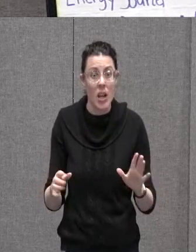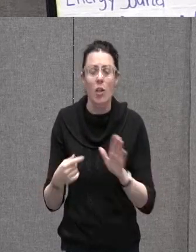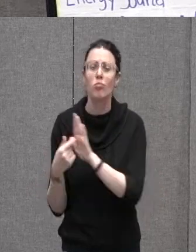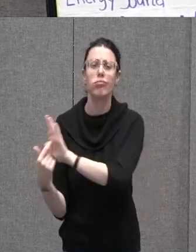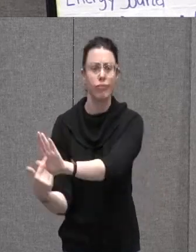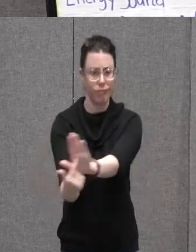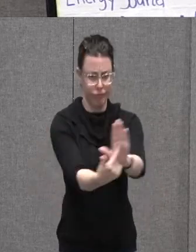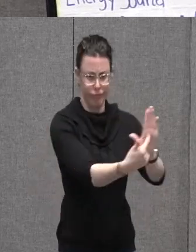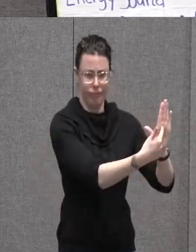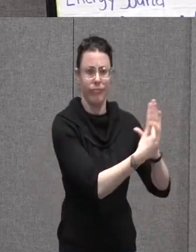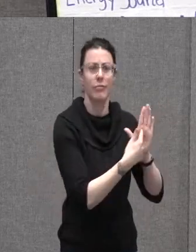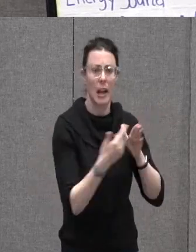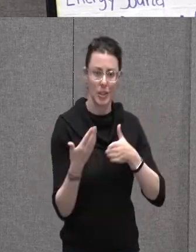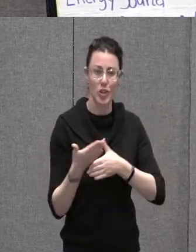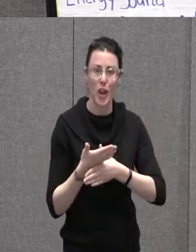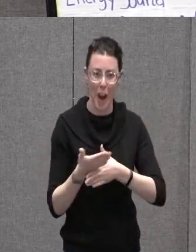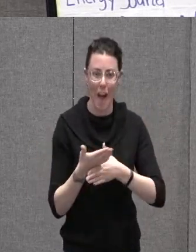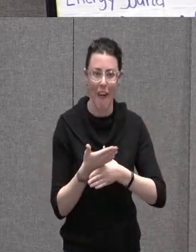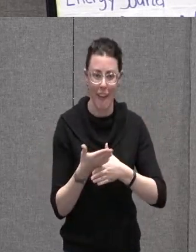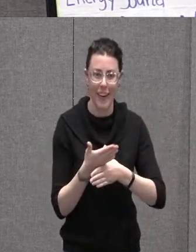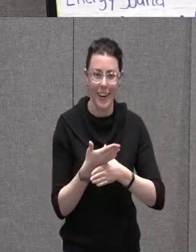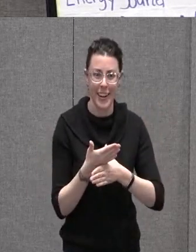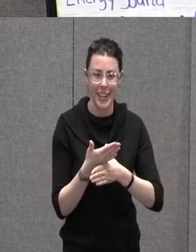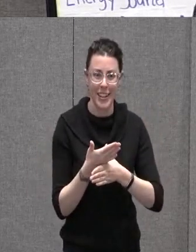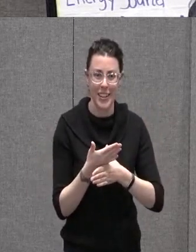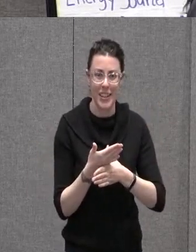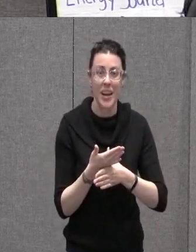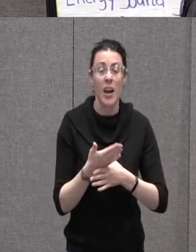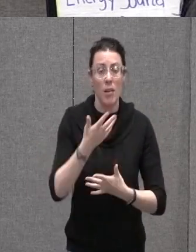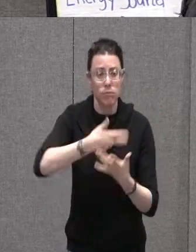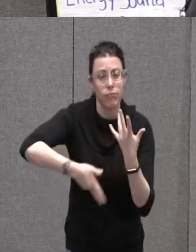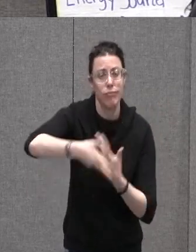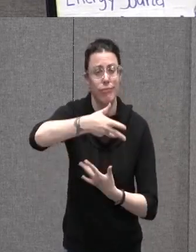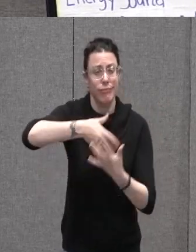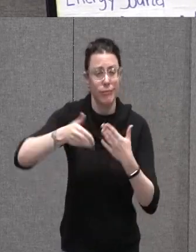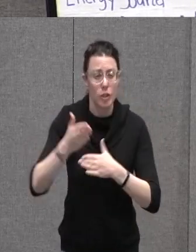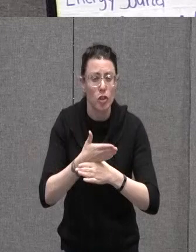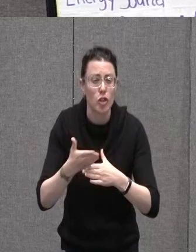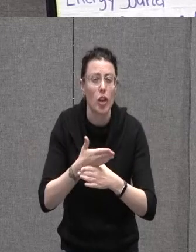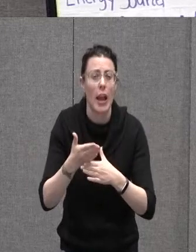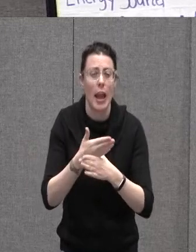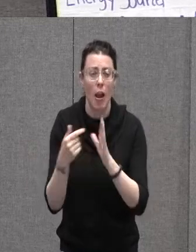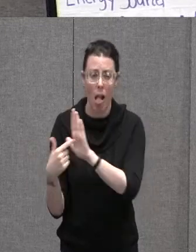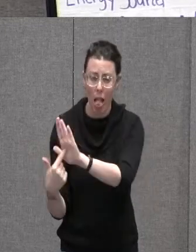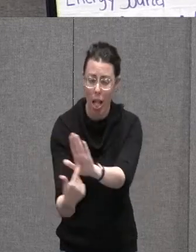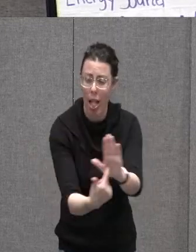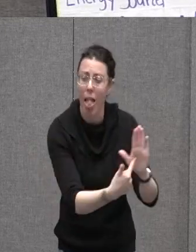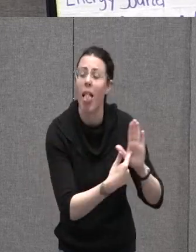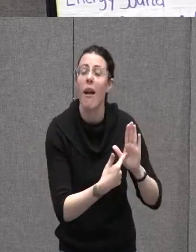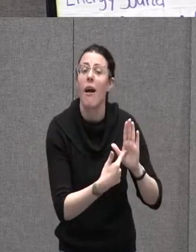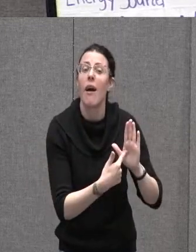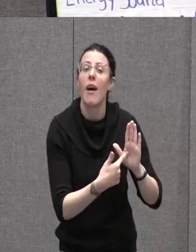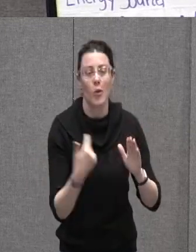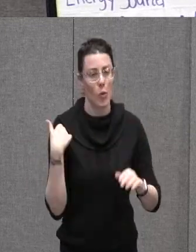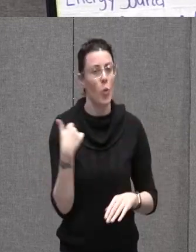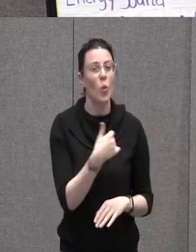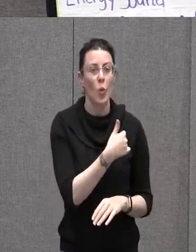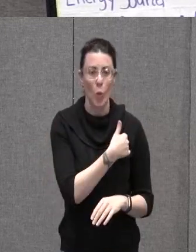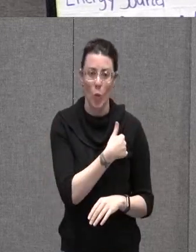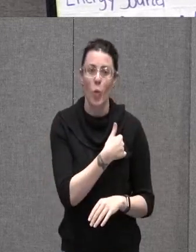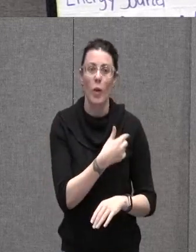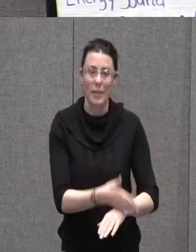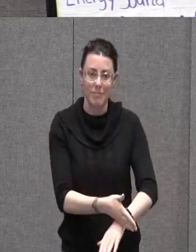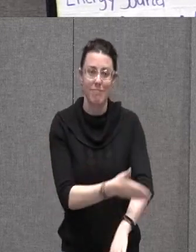That's one of the ways that we get better, is sharing our ideas with others. Most robots are built by teams of